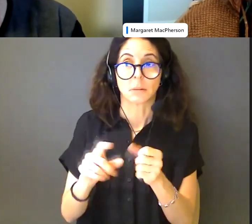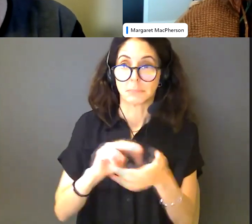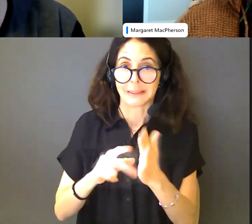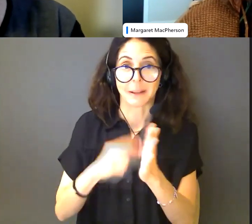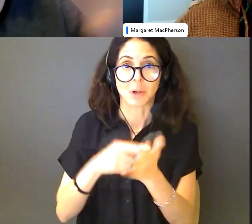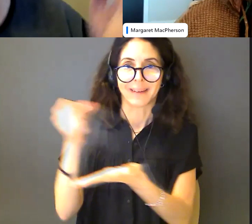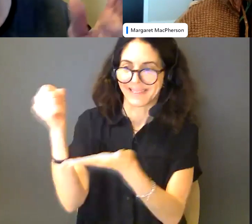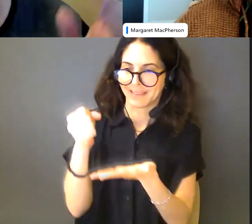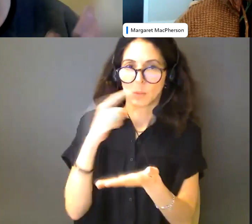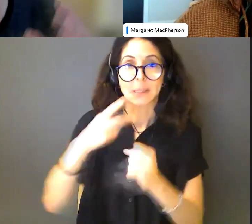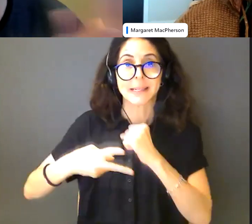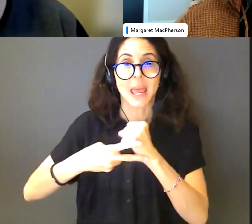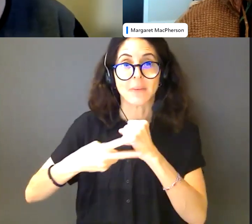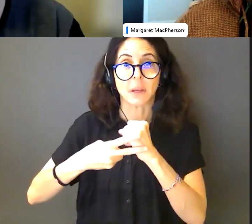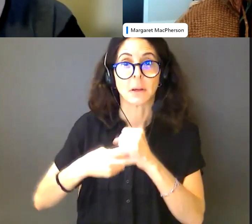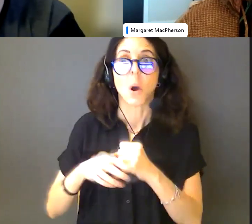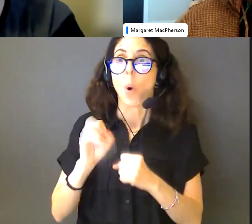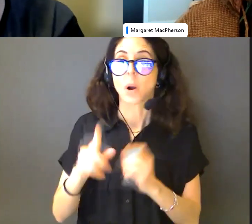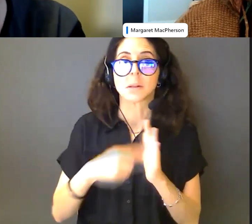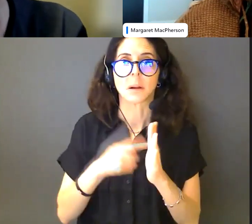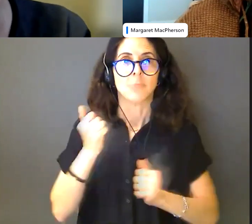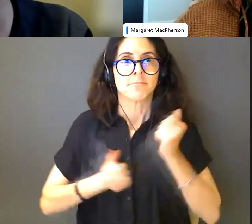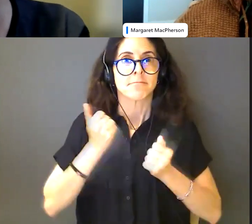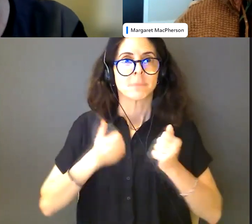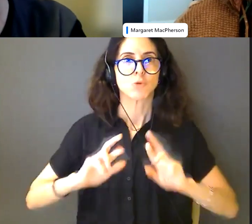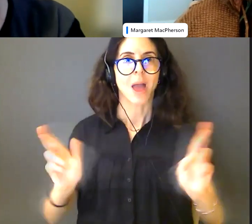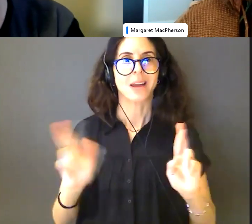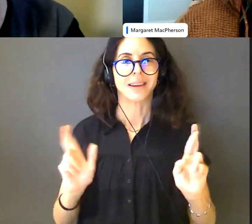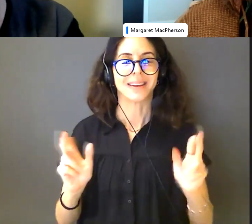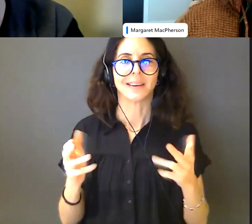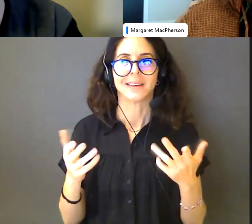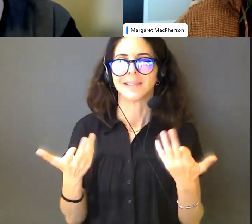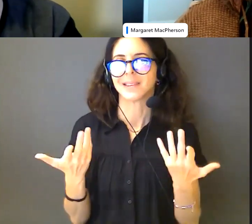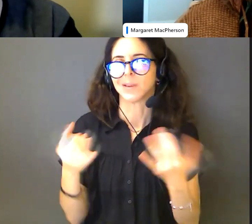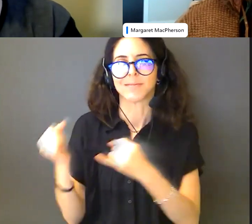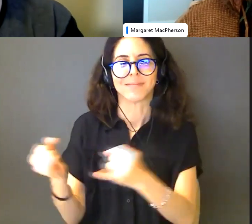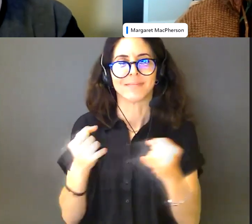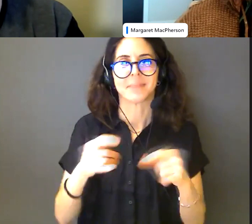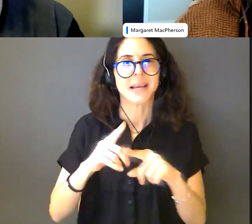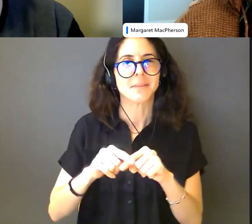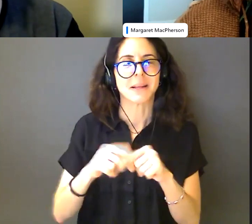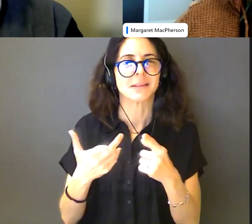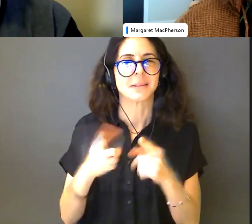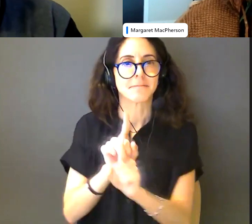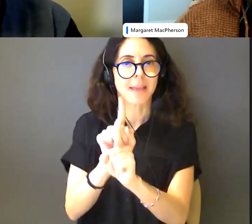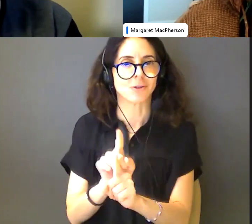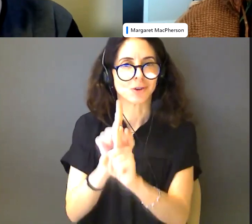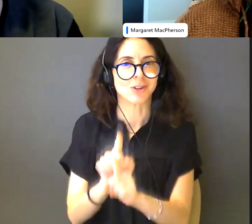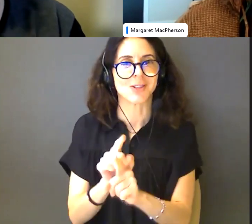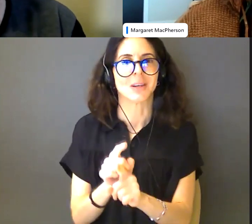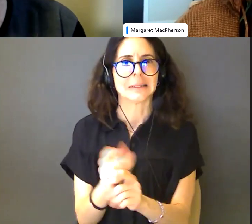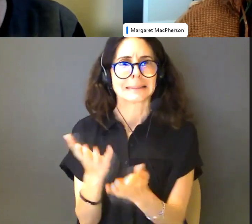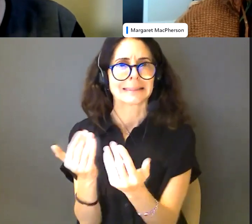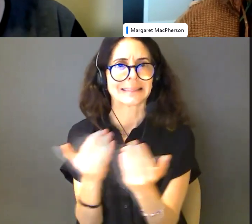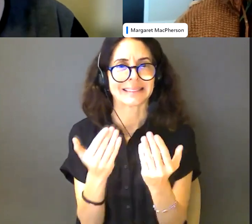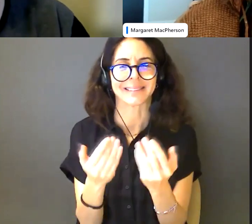they are super ready. I mean, it's just each one is. And so it's up to our regional mentors to keep them involved,